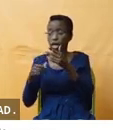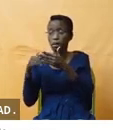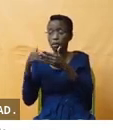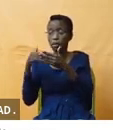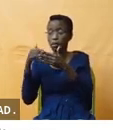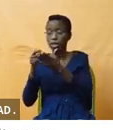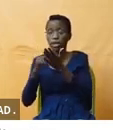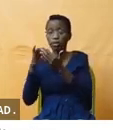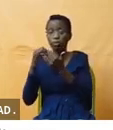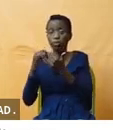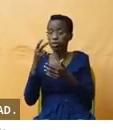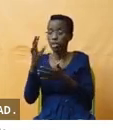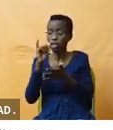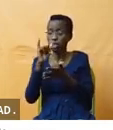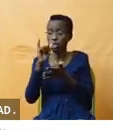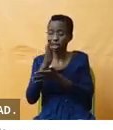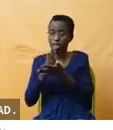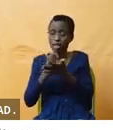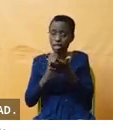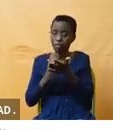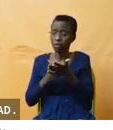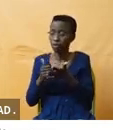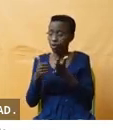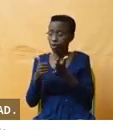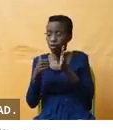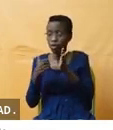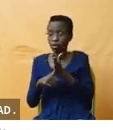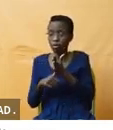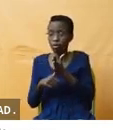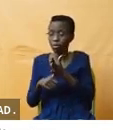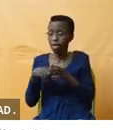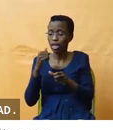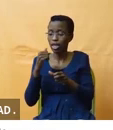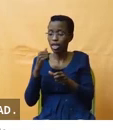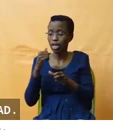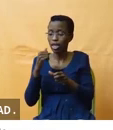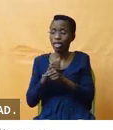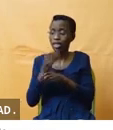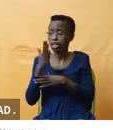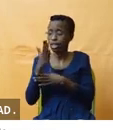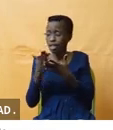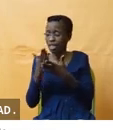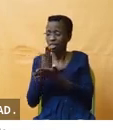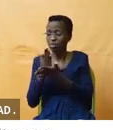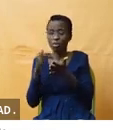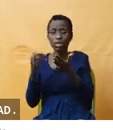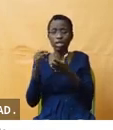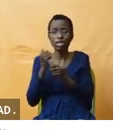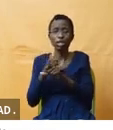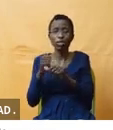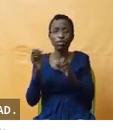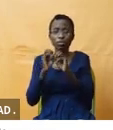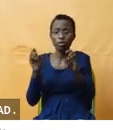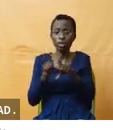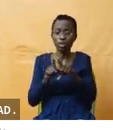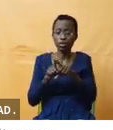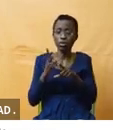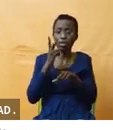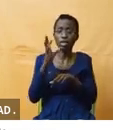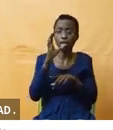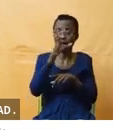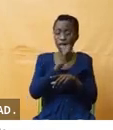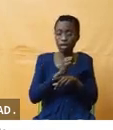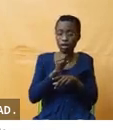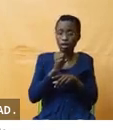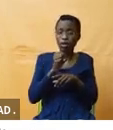these issues were not really done as by the books. But also we saw also lack of sufficient information on the